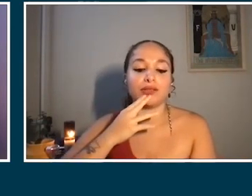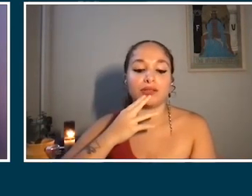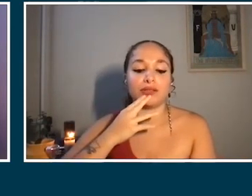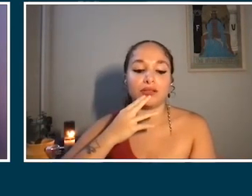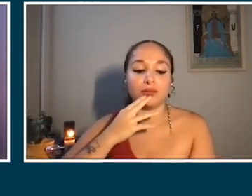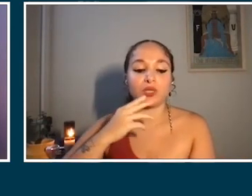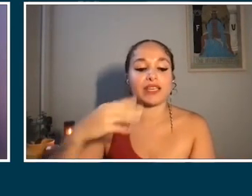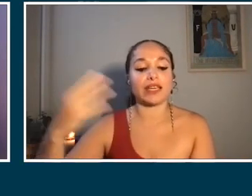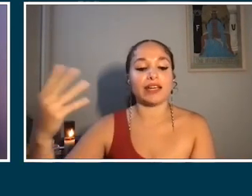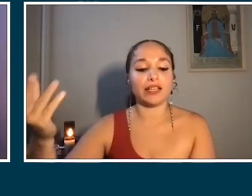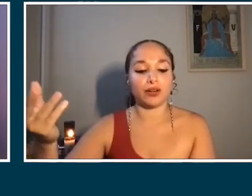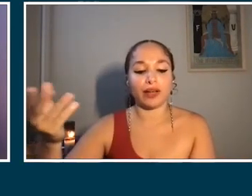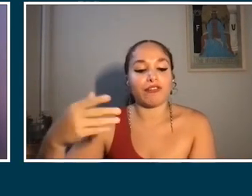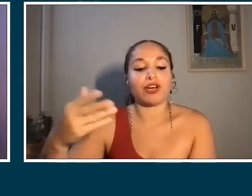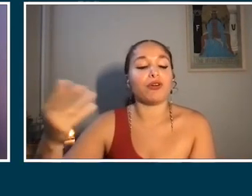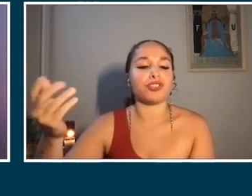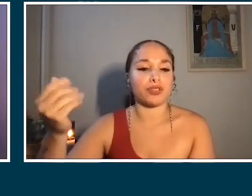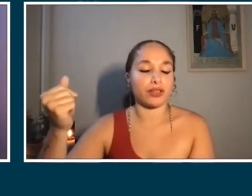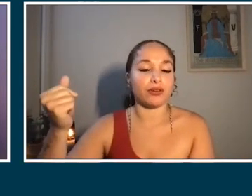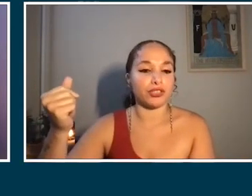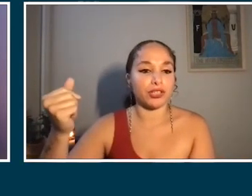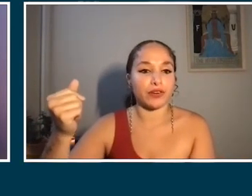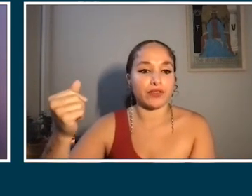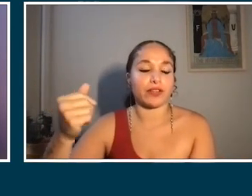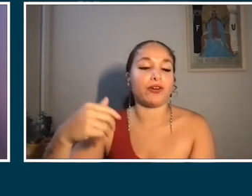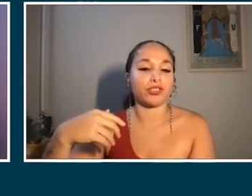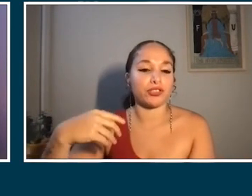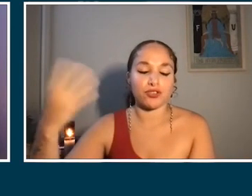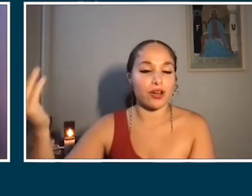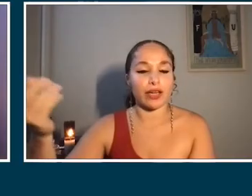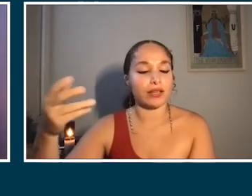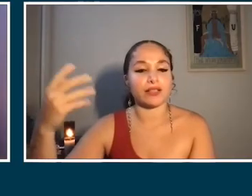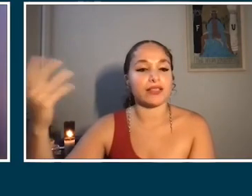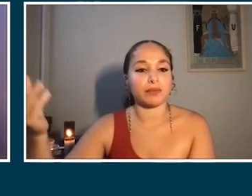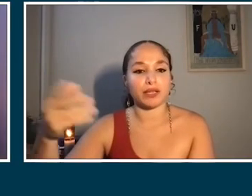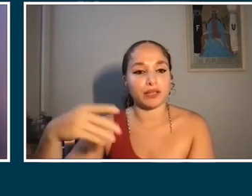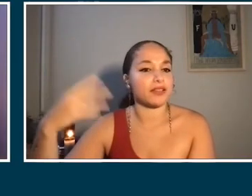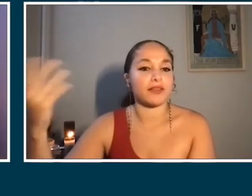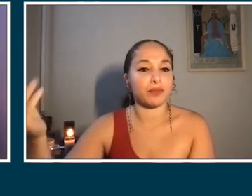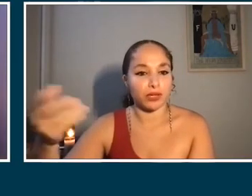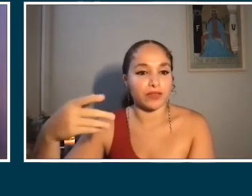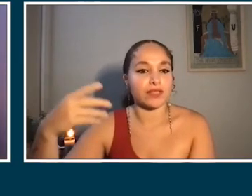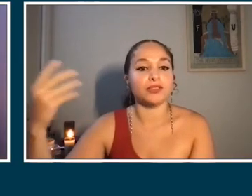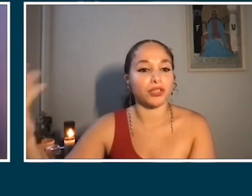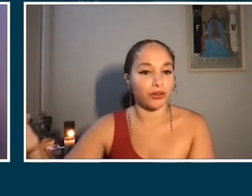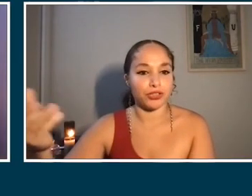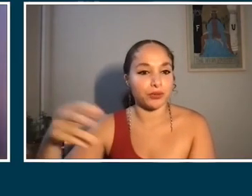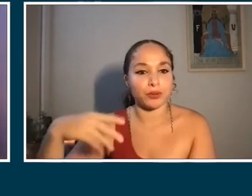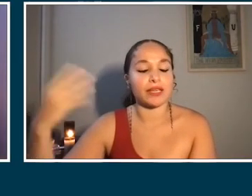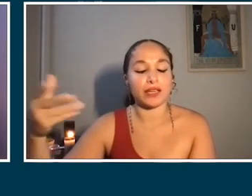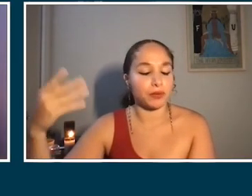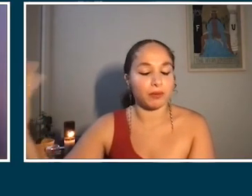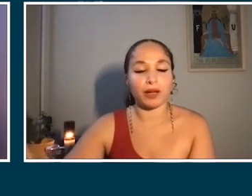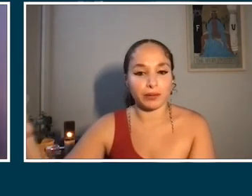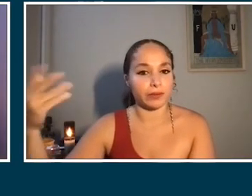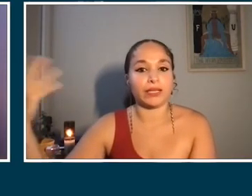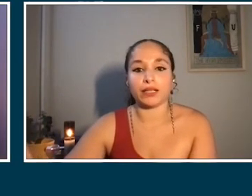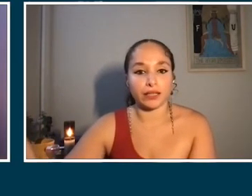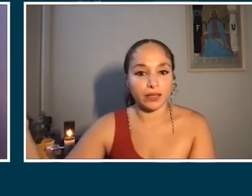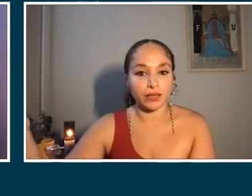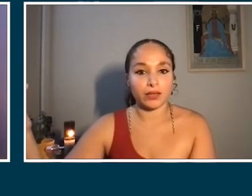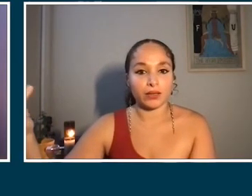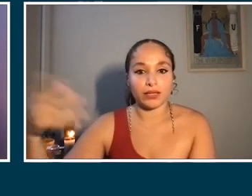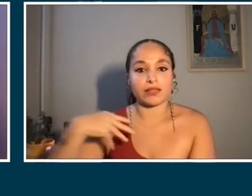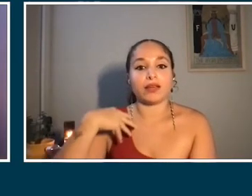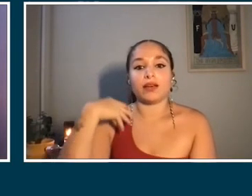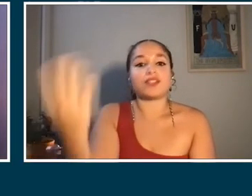It's highly contextual. And so we'll take every culture as a culture, even if the culture is dry and insipid and unsupportive, it's